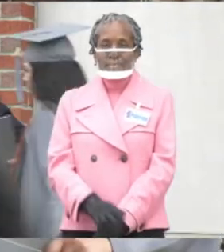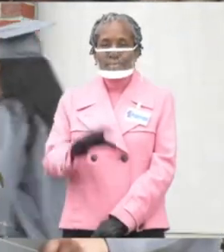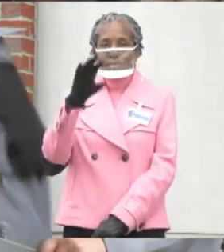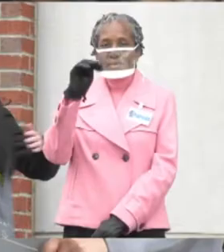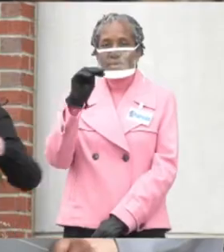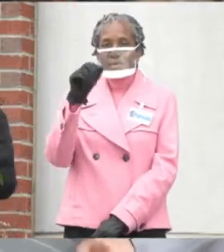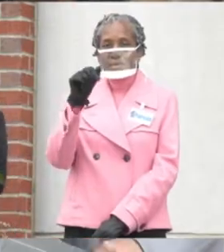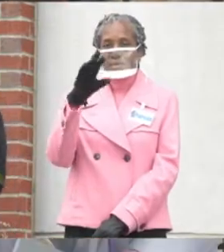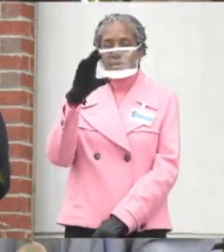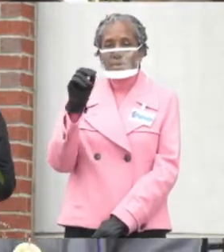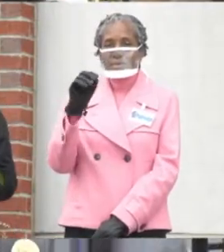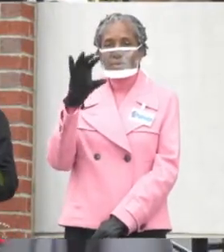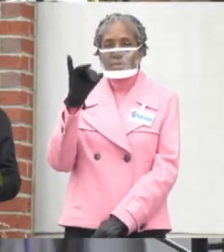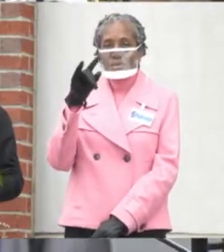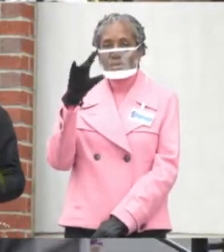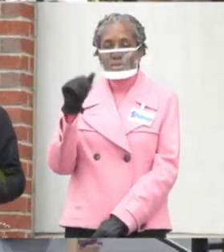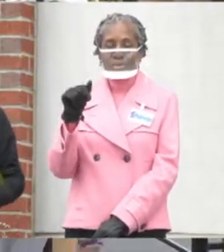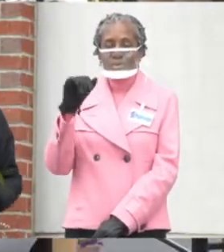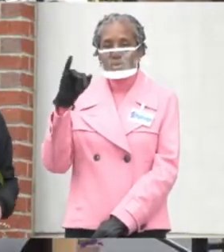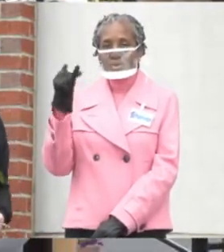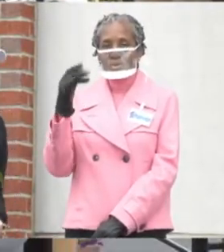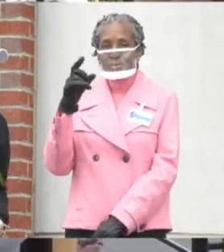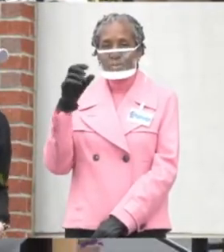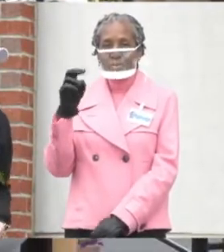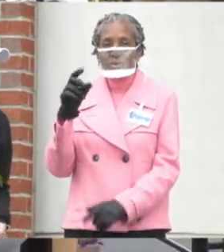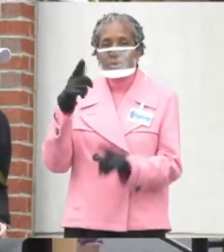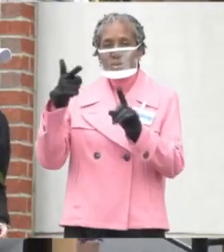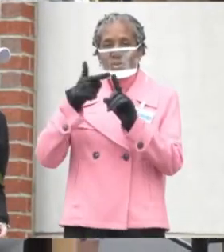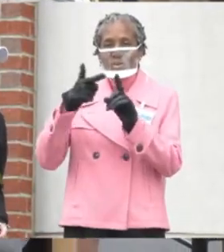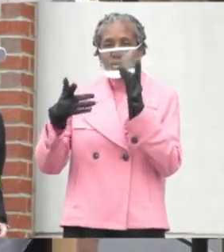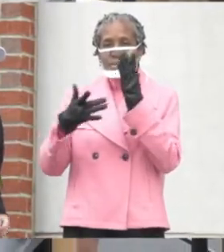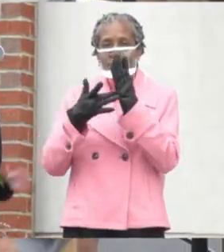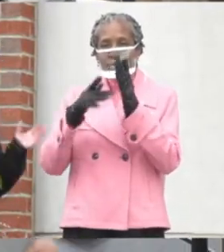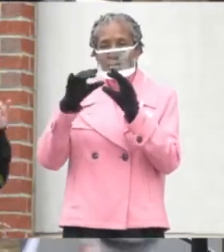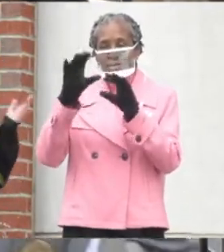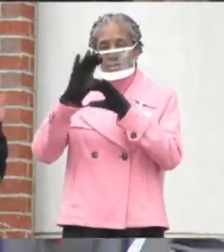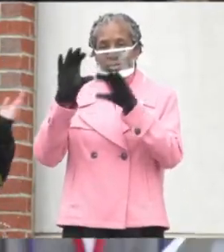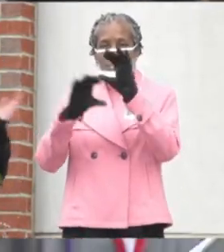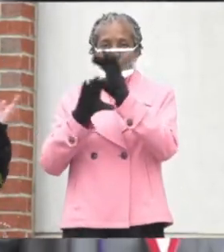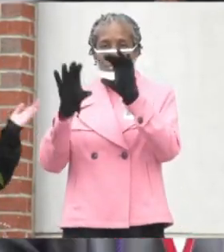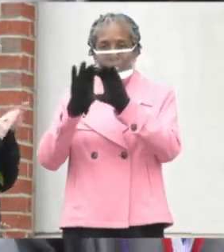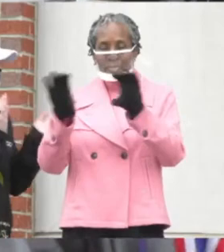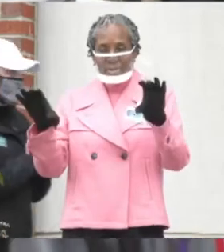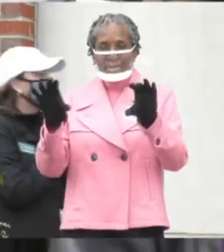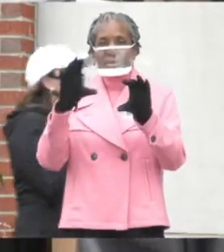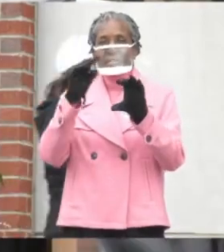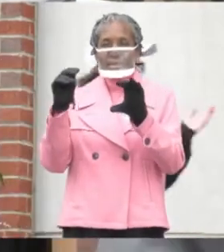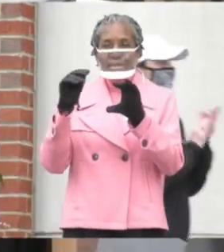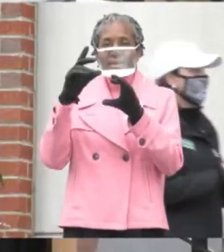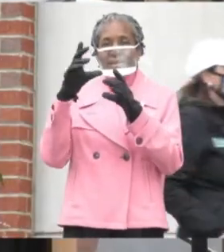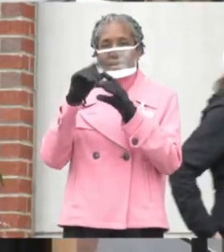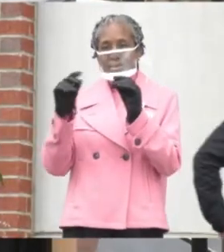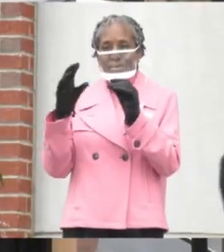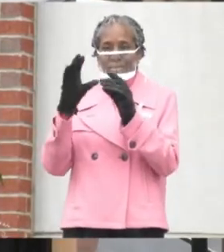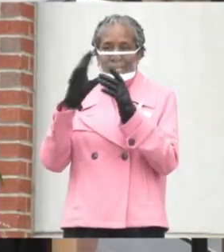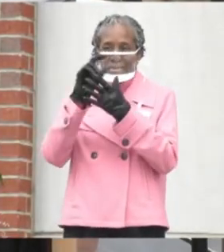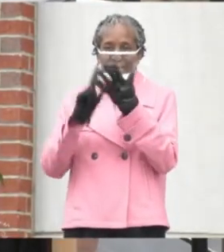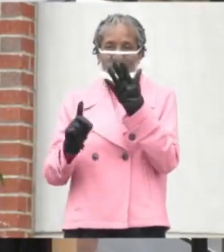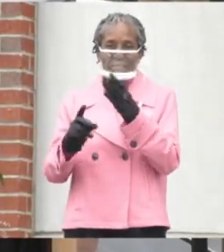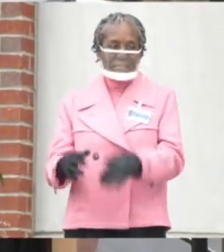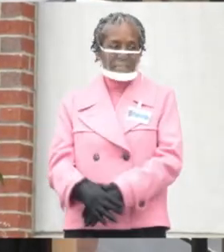Marco Gallardo Cuervo, Welding Technology, Construction Pipe and Heavy Maintenance Welding.